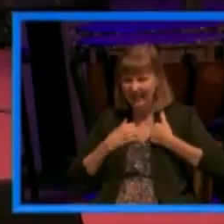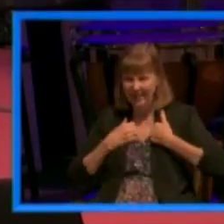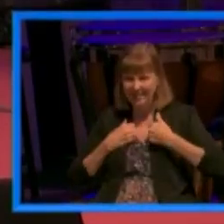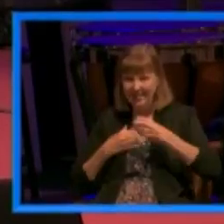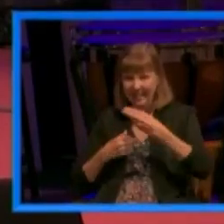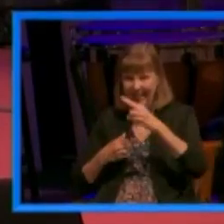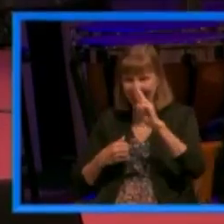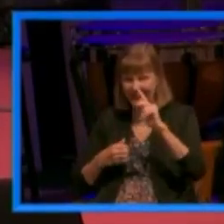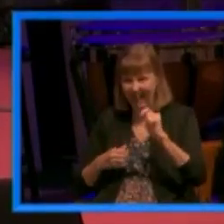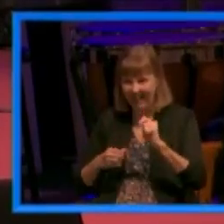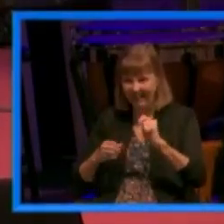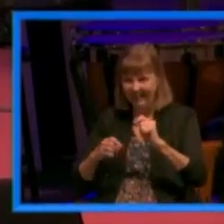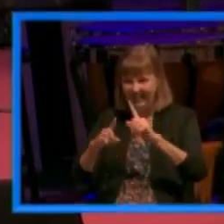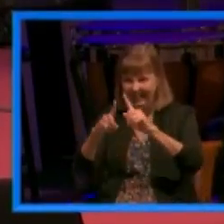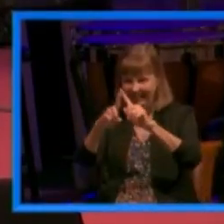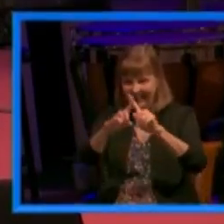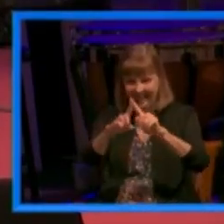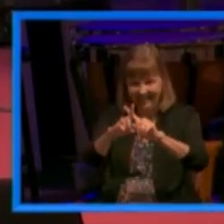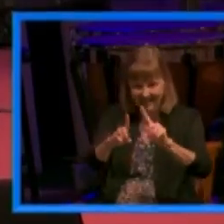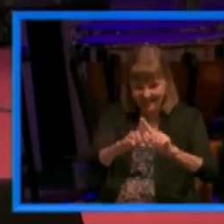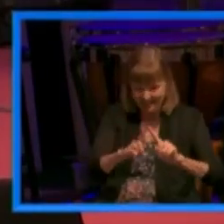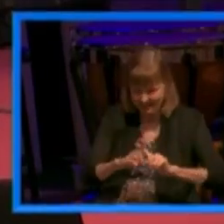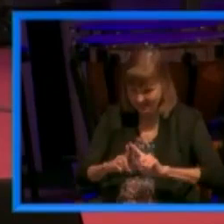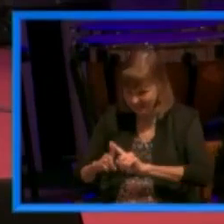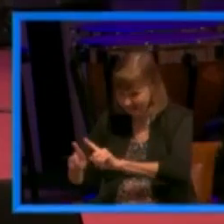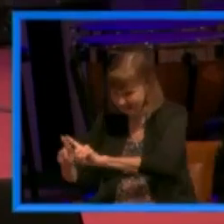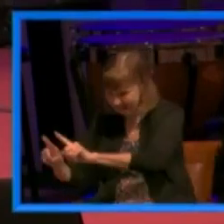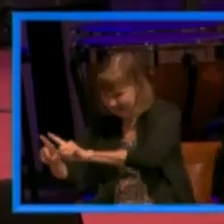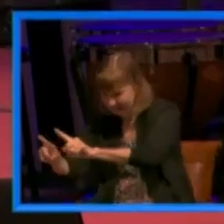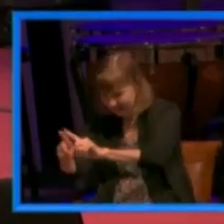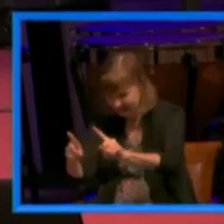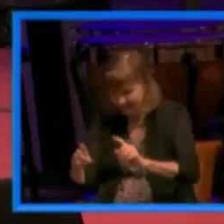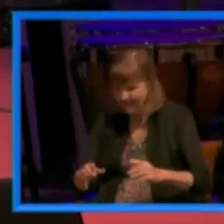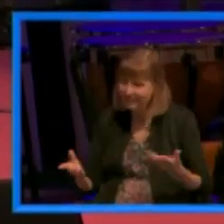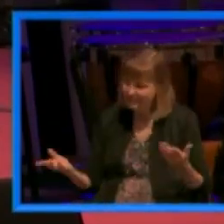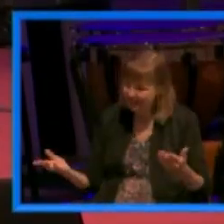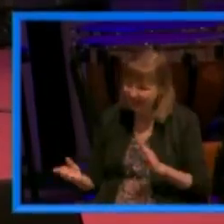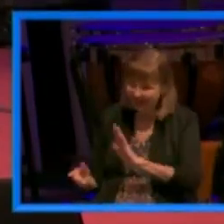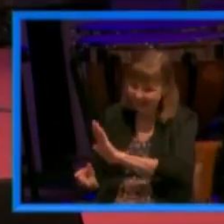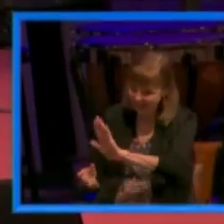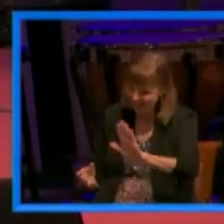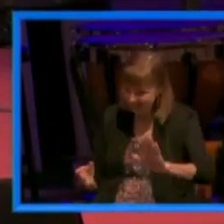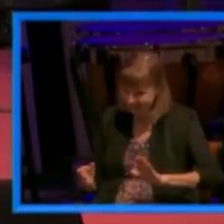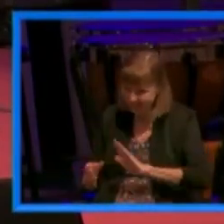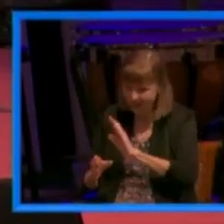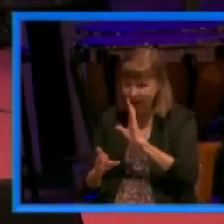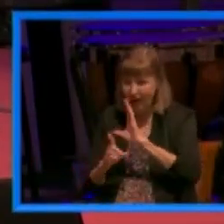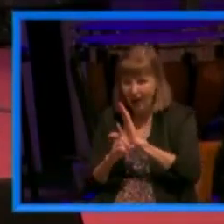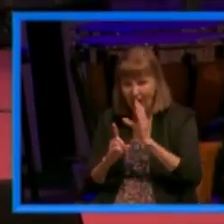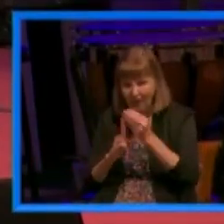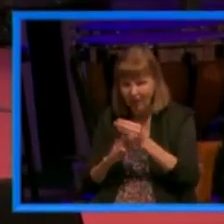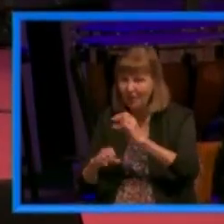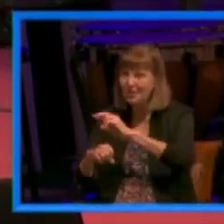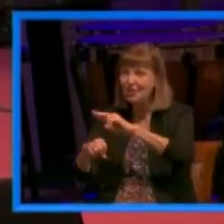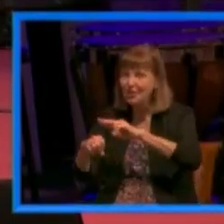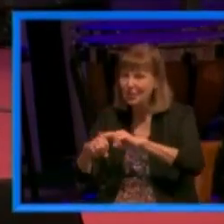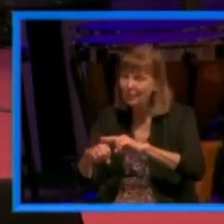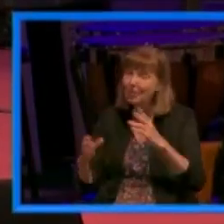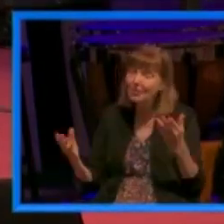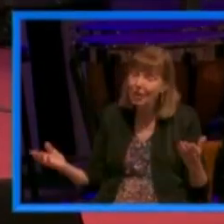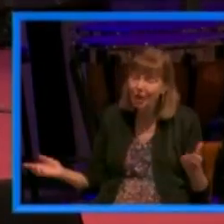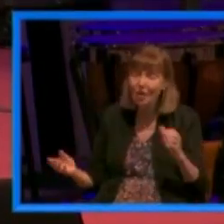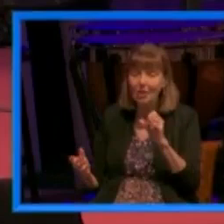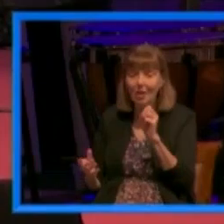It was normal in their culture. So for Sarah and Abraham, this is not outside the